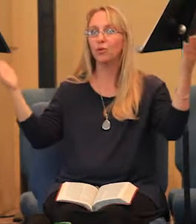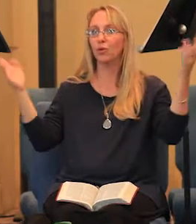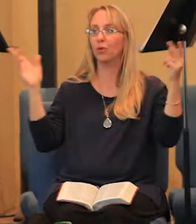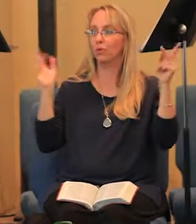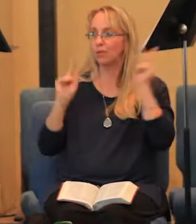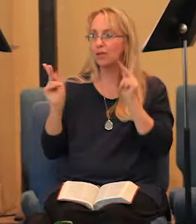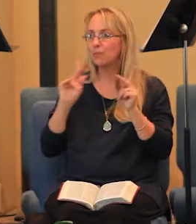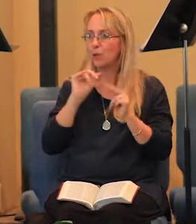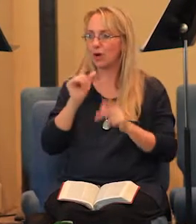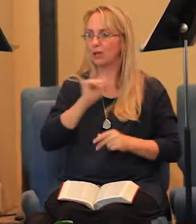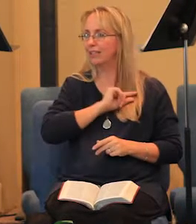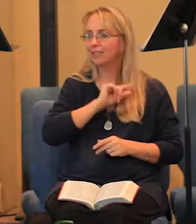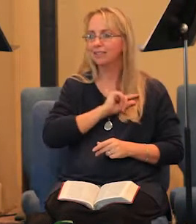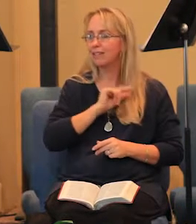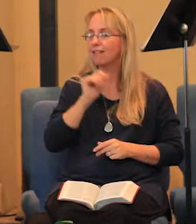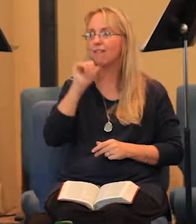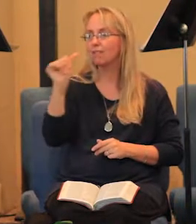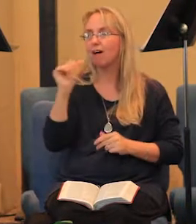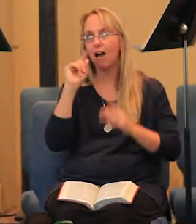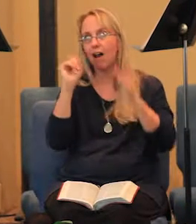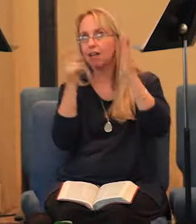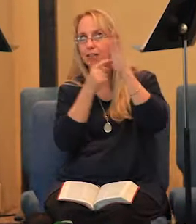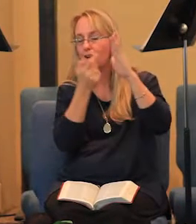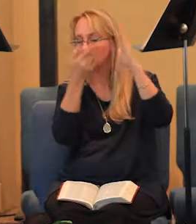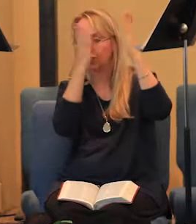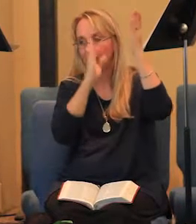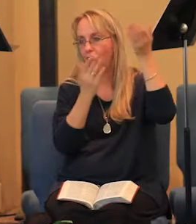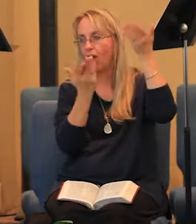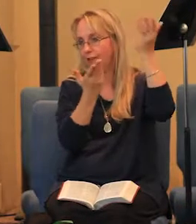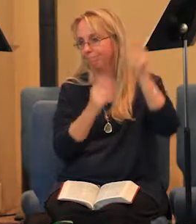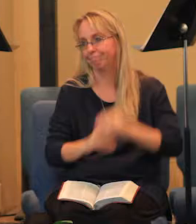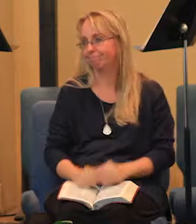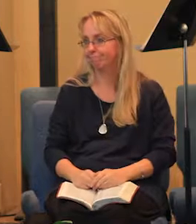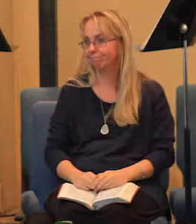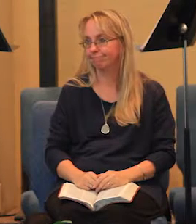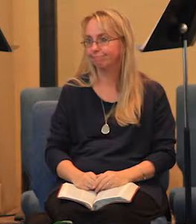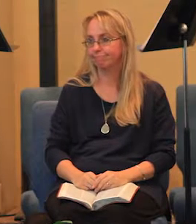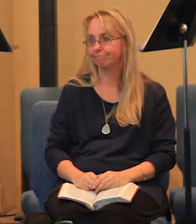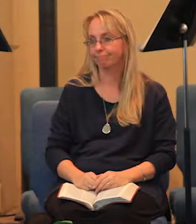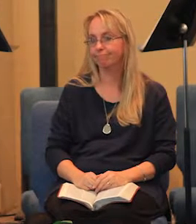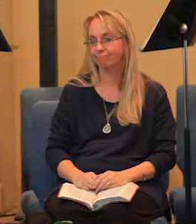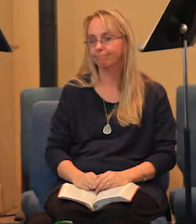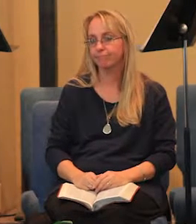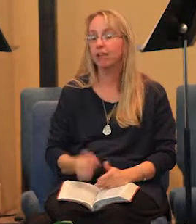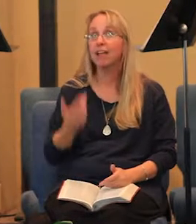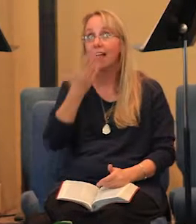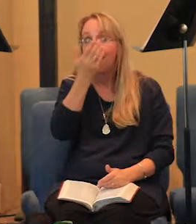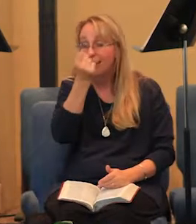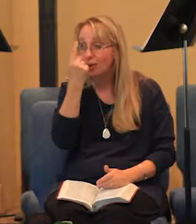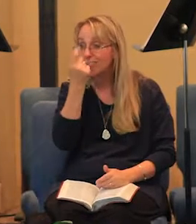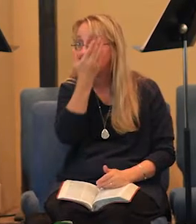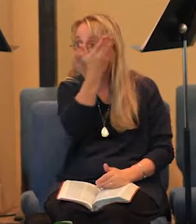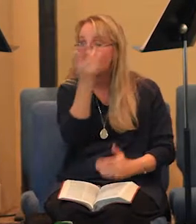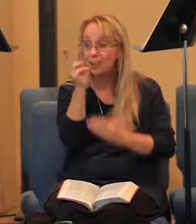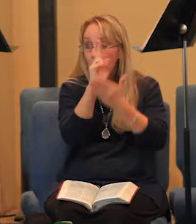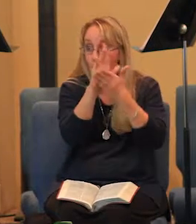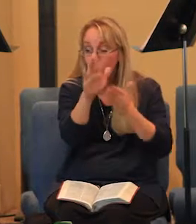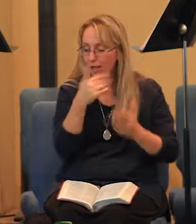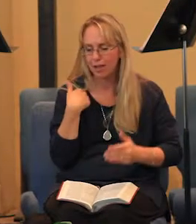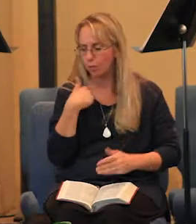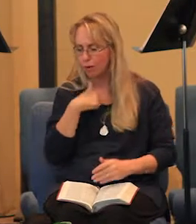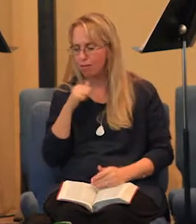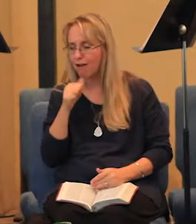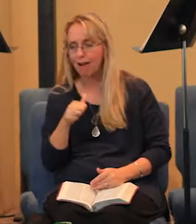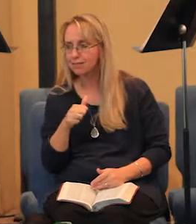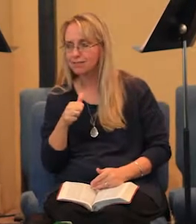guilty of not acknowledging God. And that he is holy and